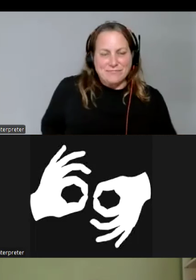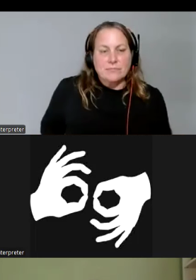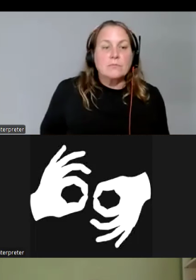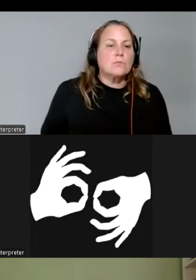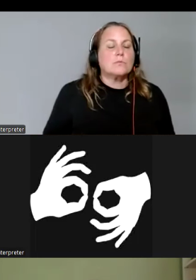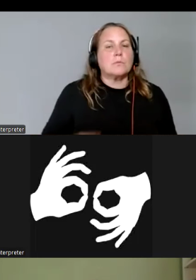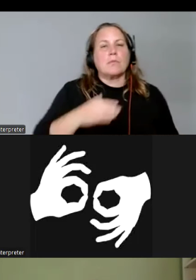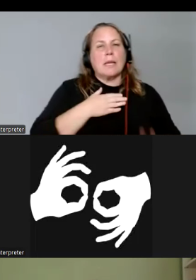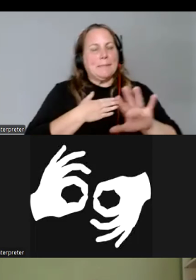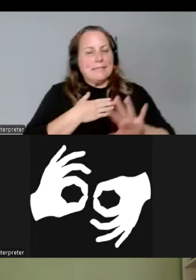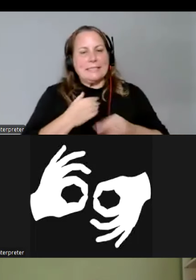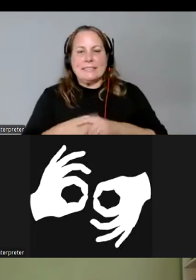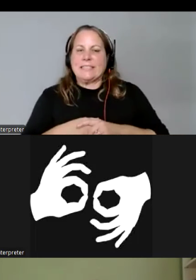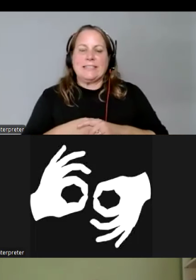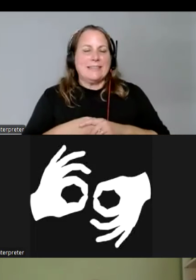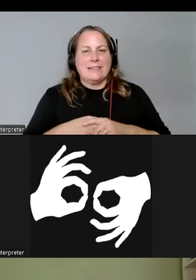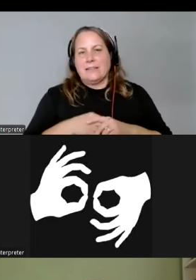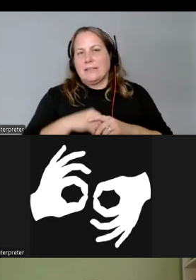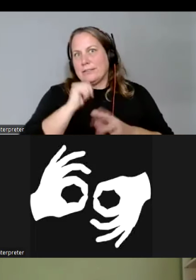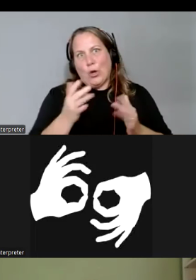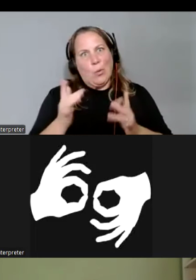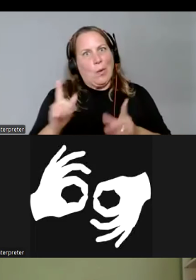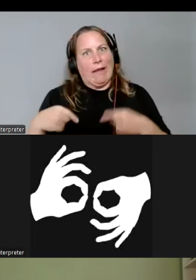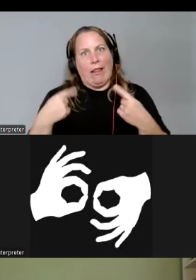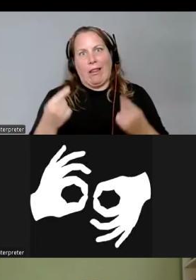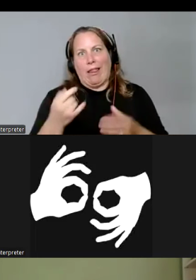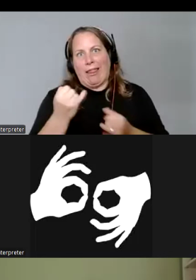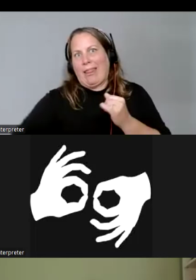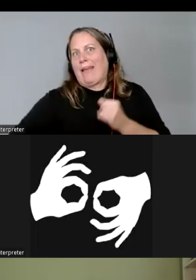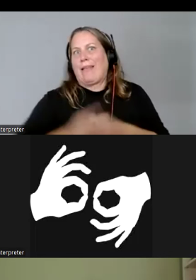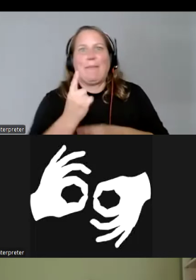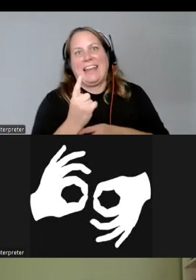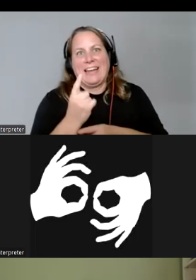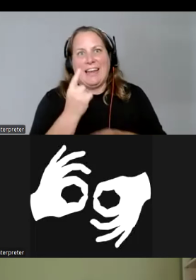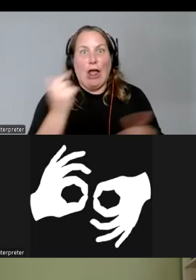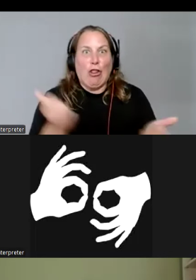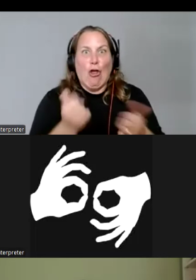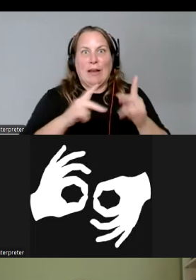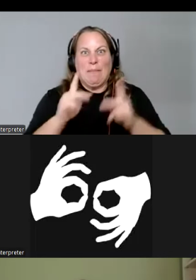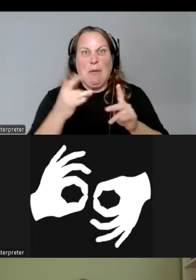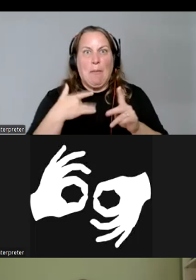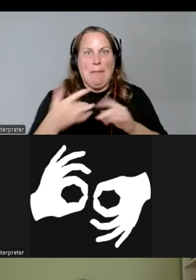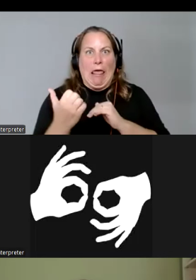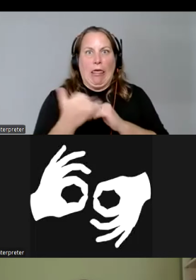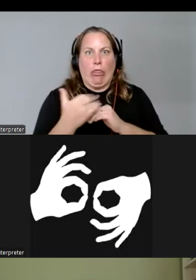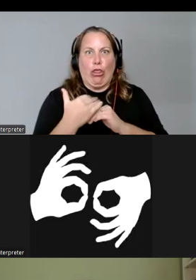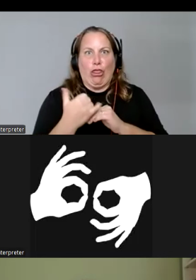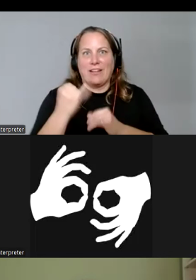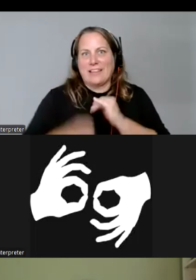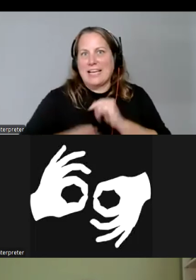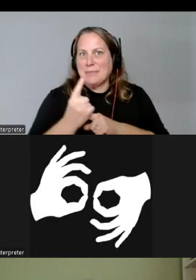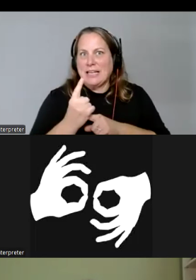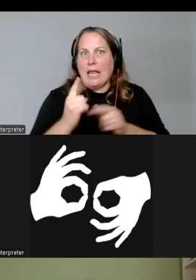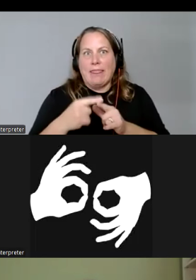not recommend leaving it up to the last minute, because this is when a lot of people are submitting and the portal might be a bit slower than